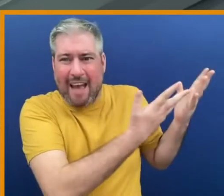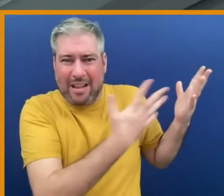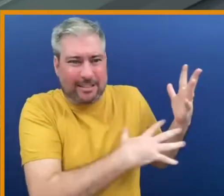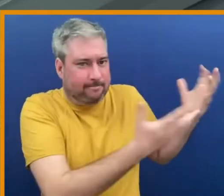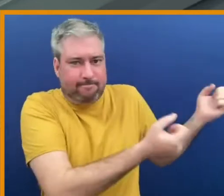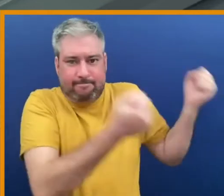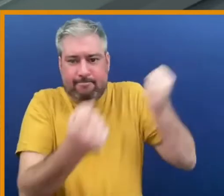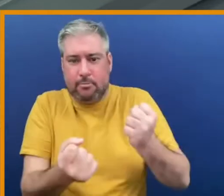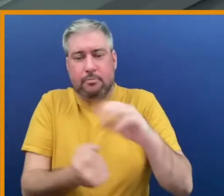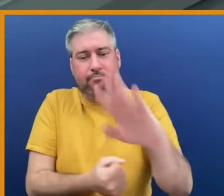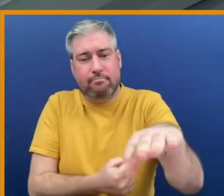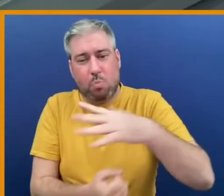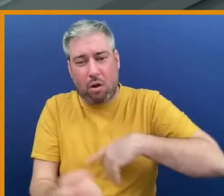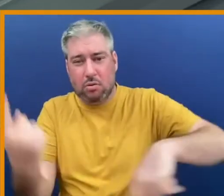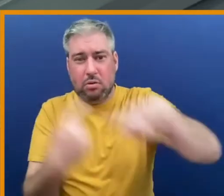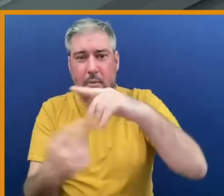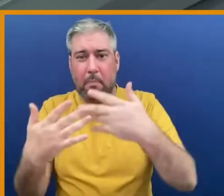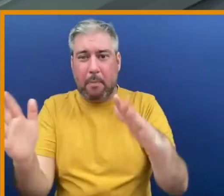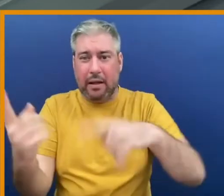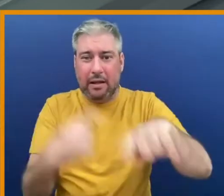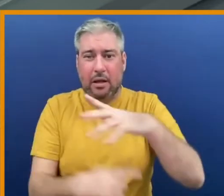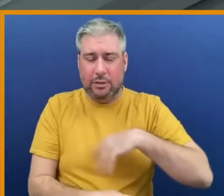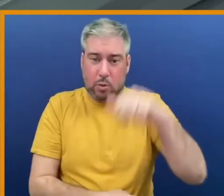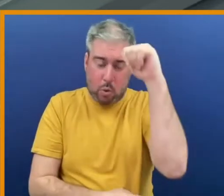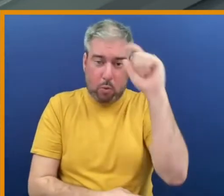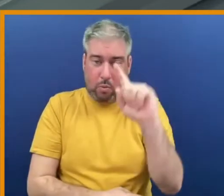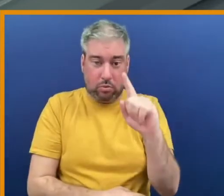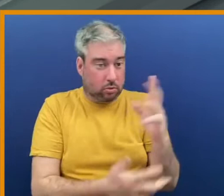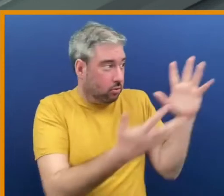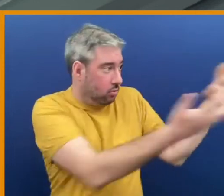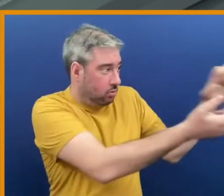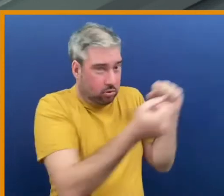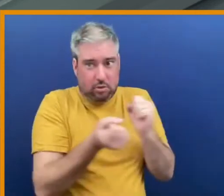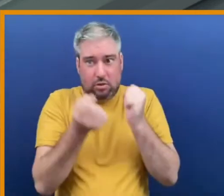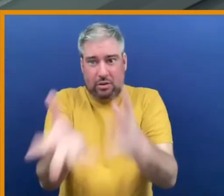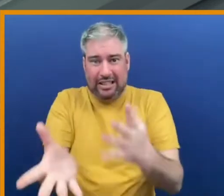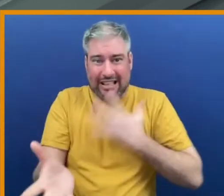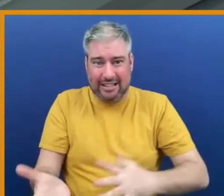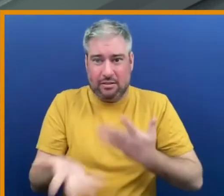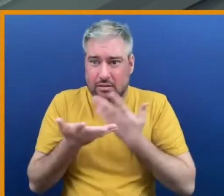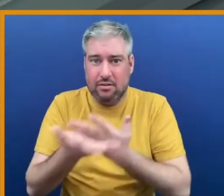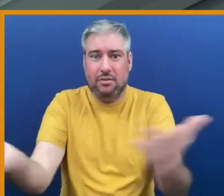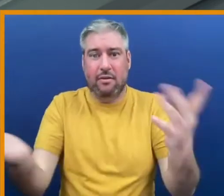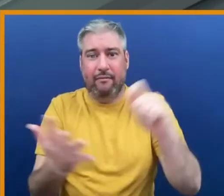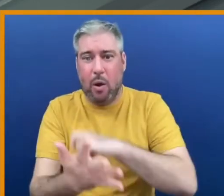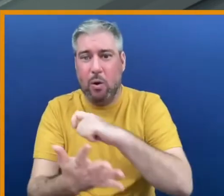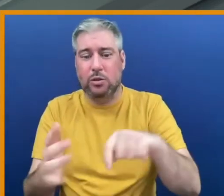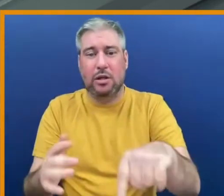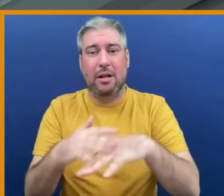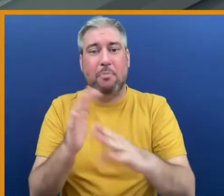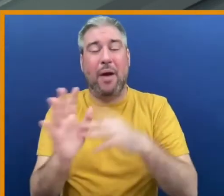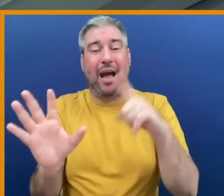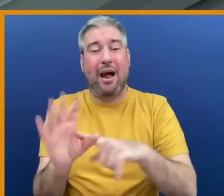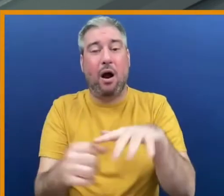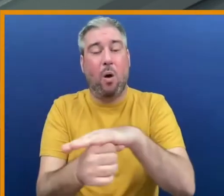show for the voting population in both the local elections in May this year and next. We must also place this issue at the